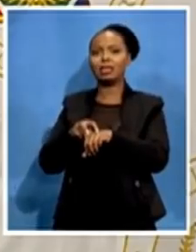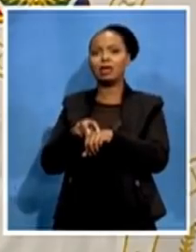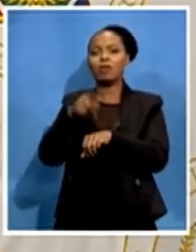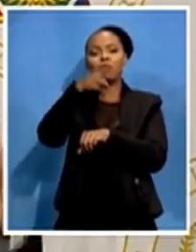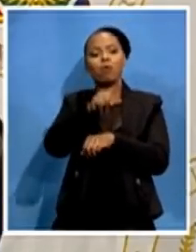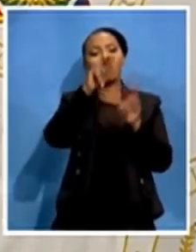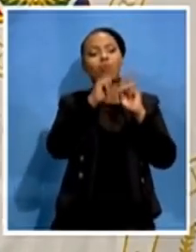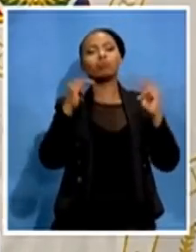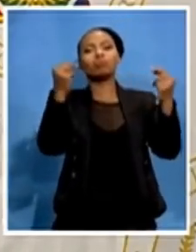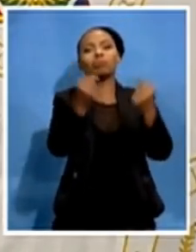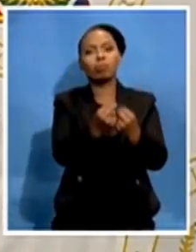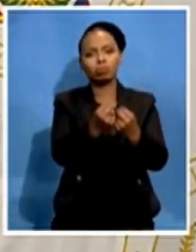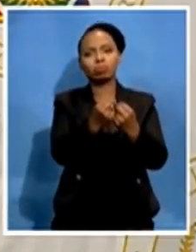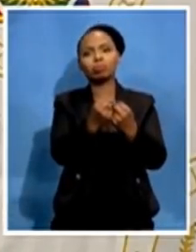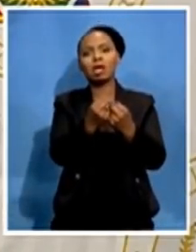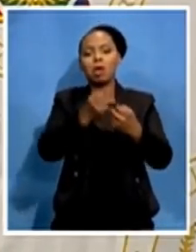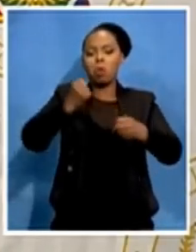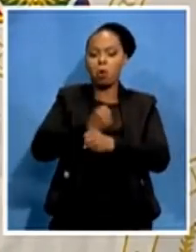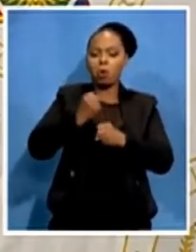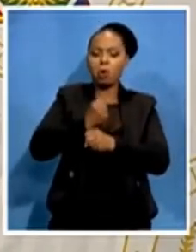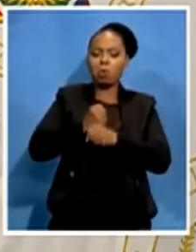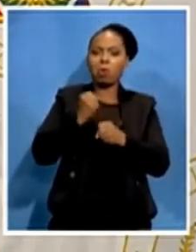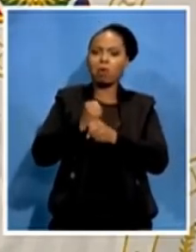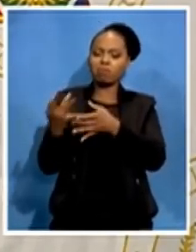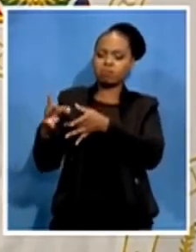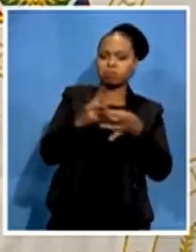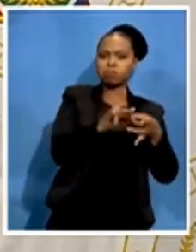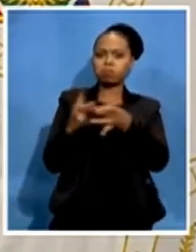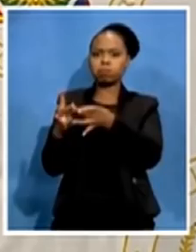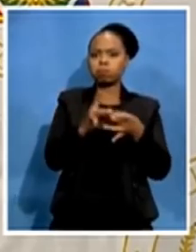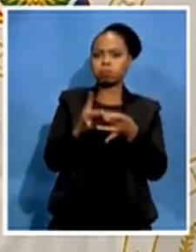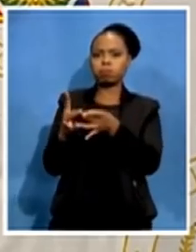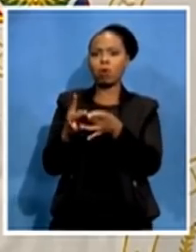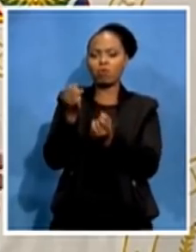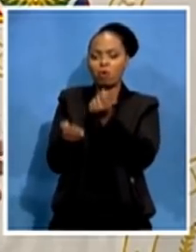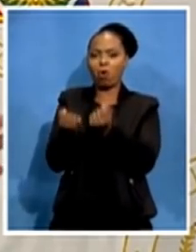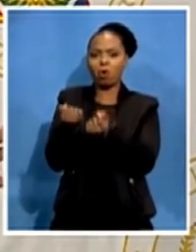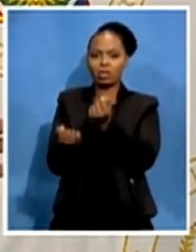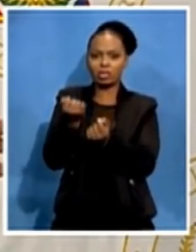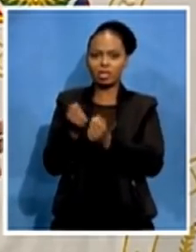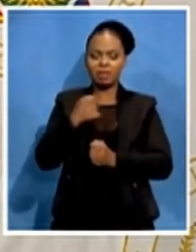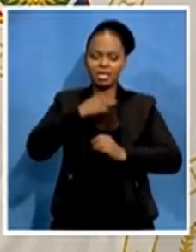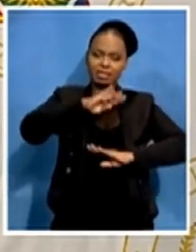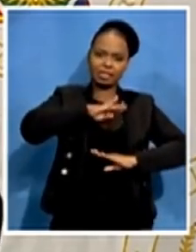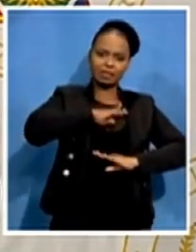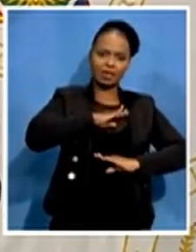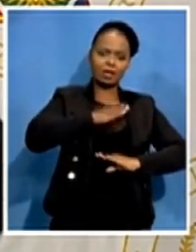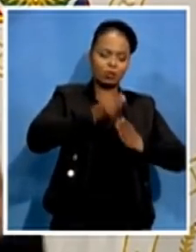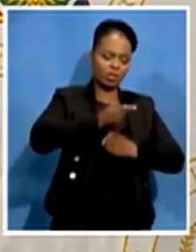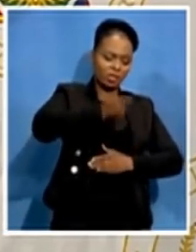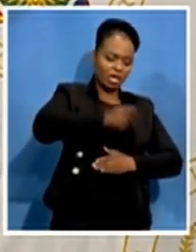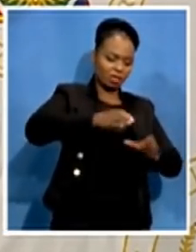functions that are intimate to the running of the courts. So I'm satisfied that judges are able to produce judgments, have